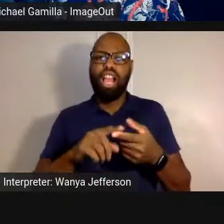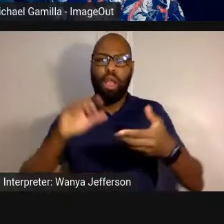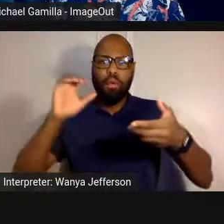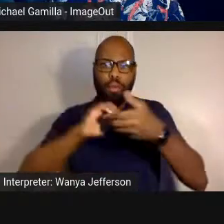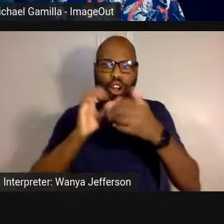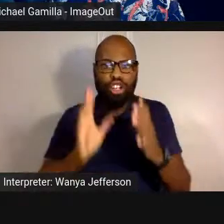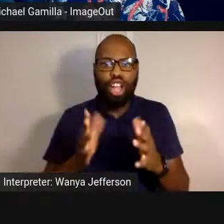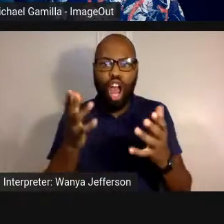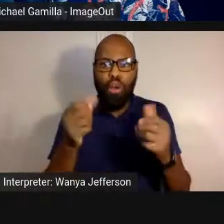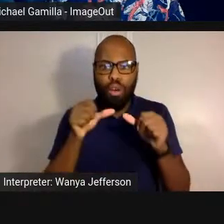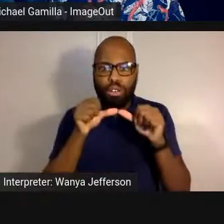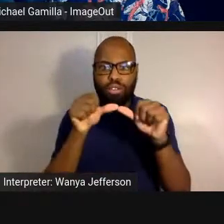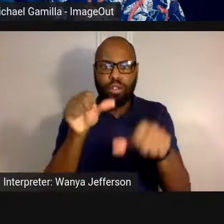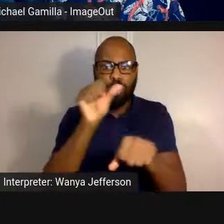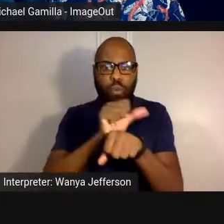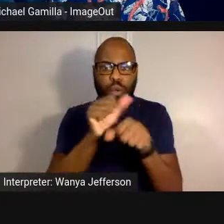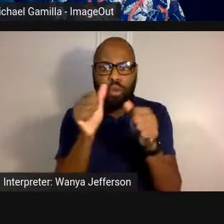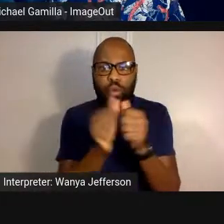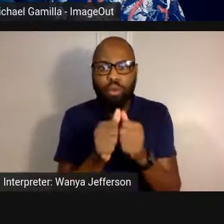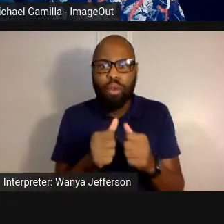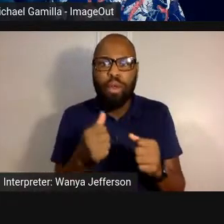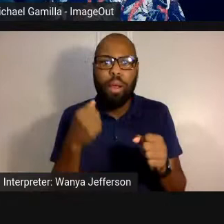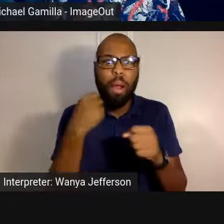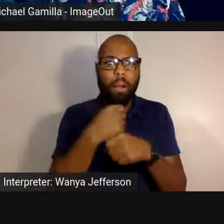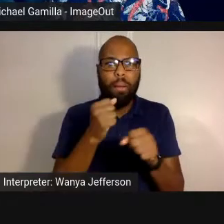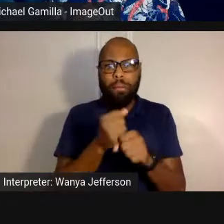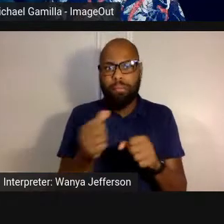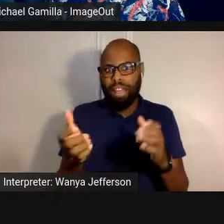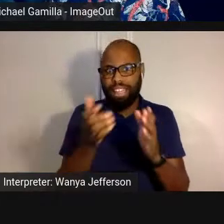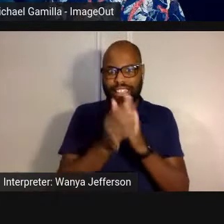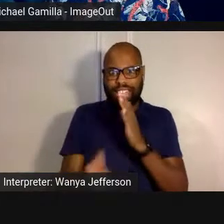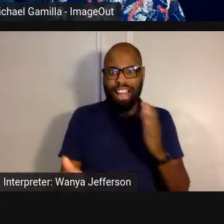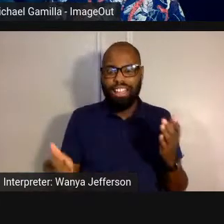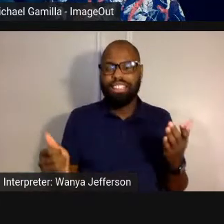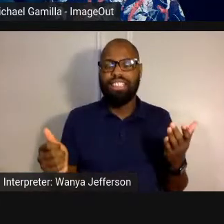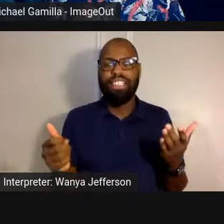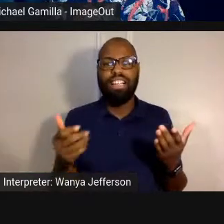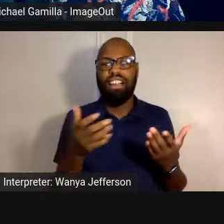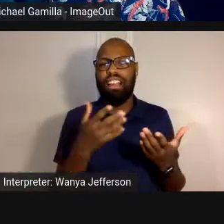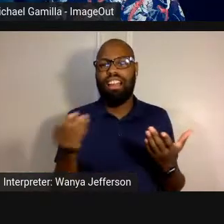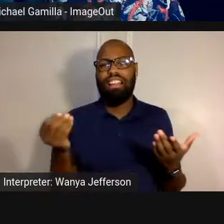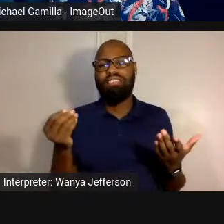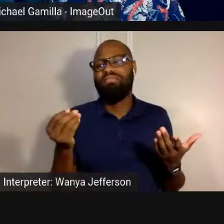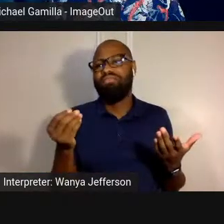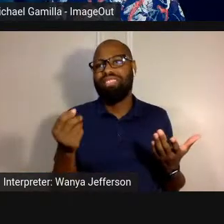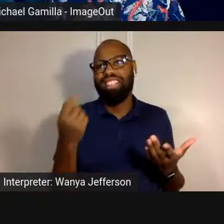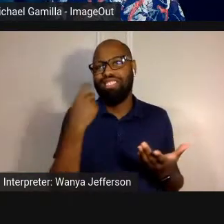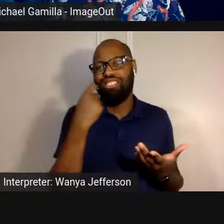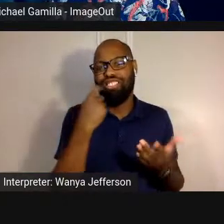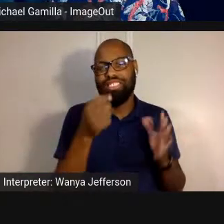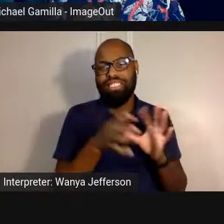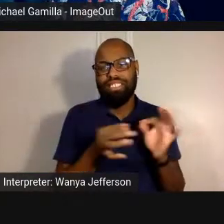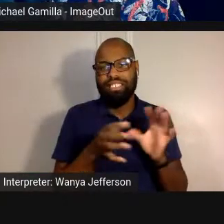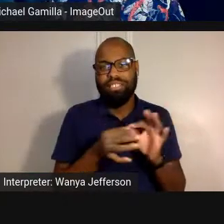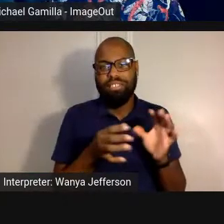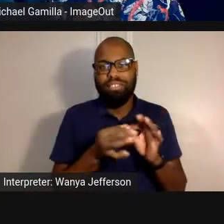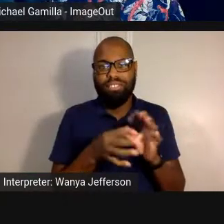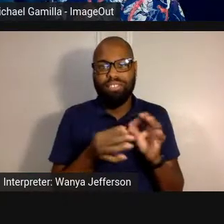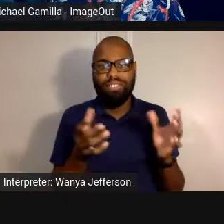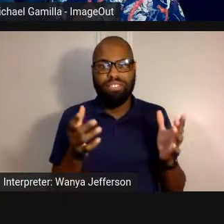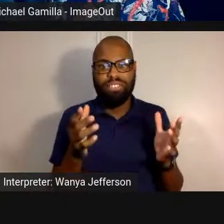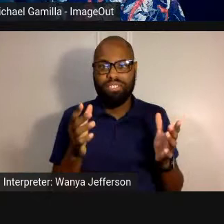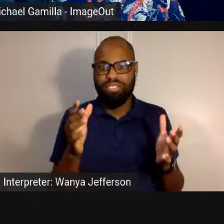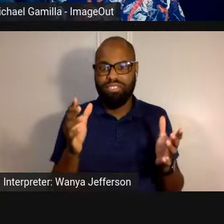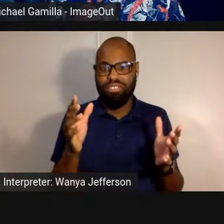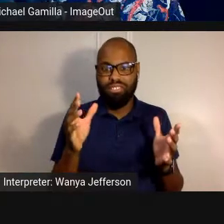working with, amazing talent. And like I've said, you know, these, you know, in all this